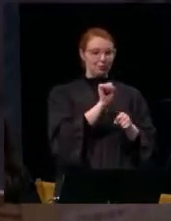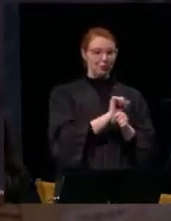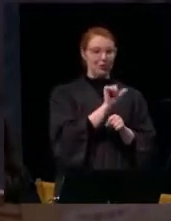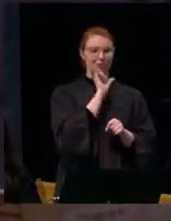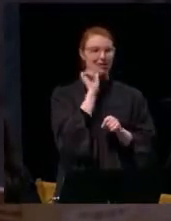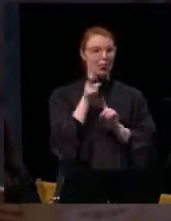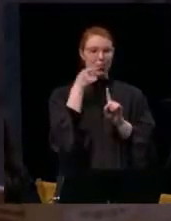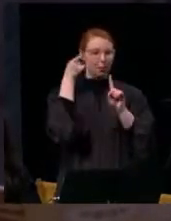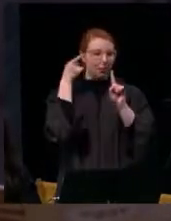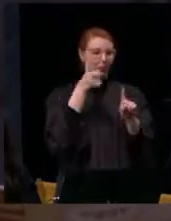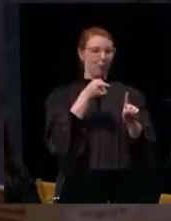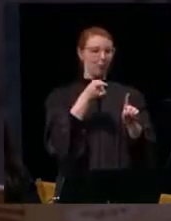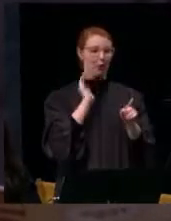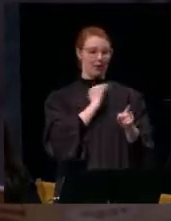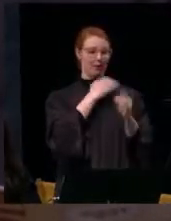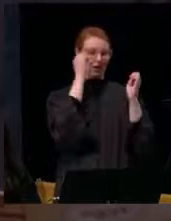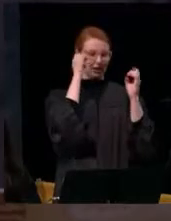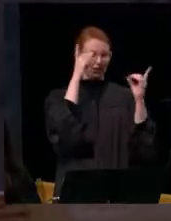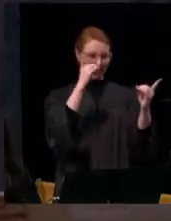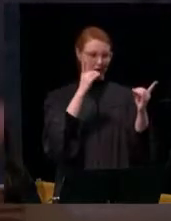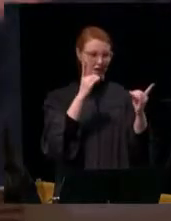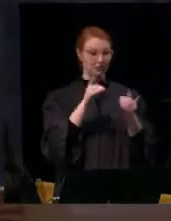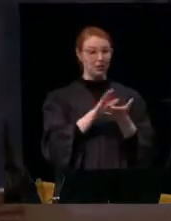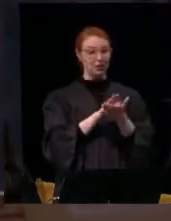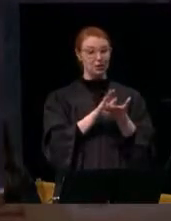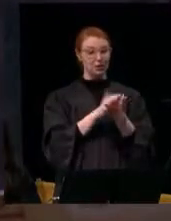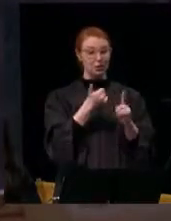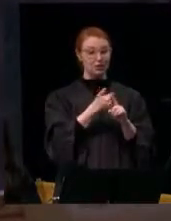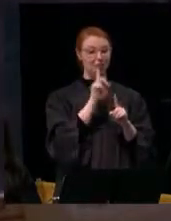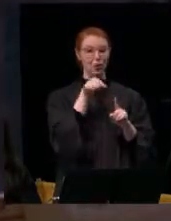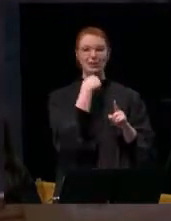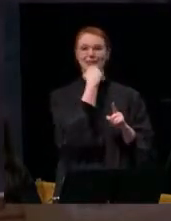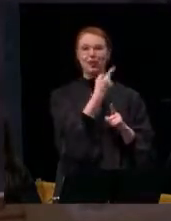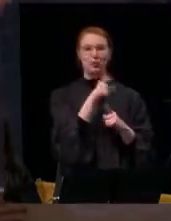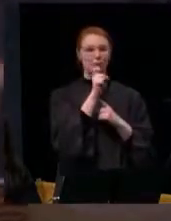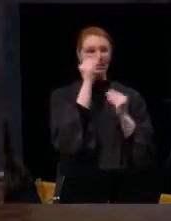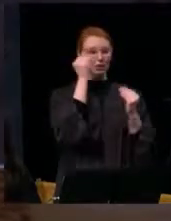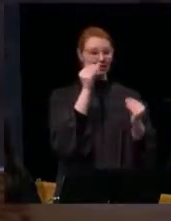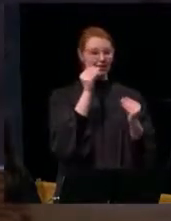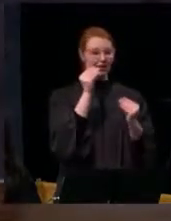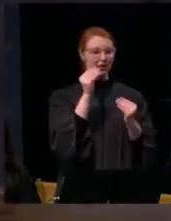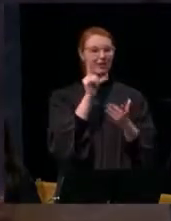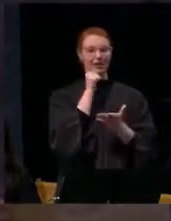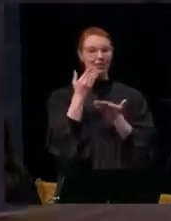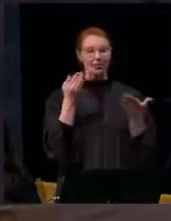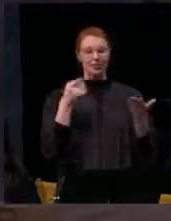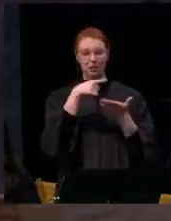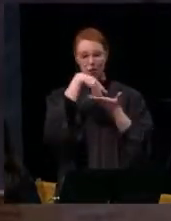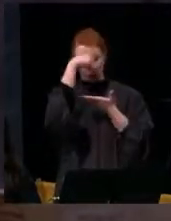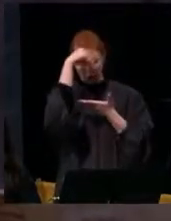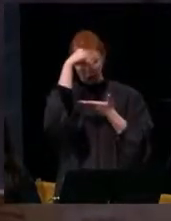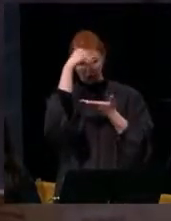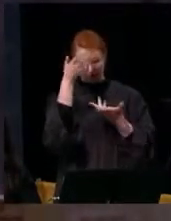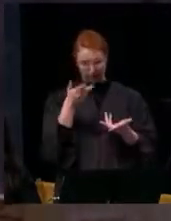our education, as a curriculum can say only what you will be taught, not what you will learn.